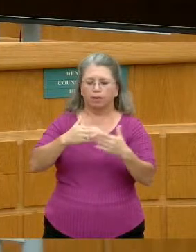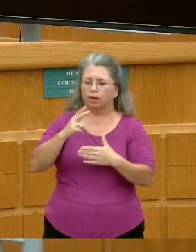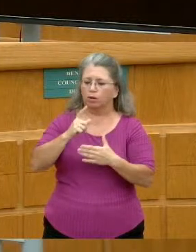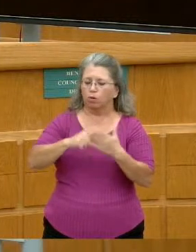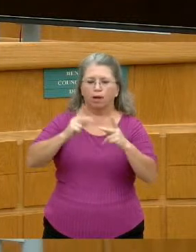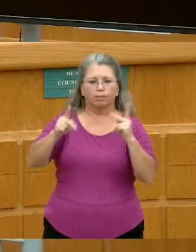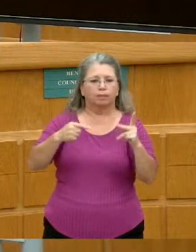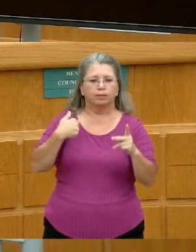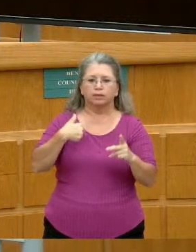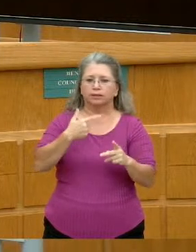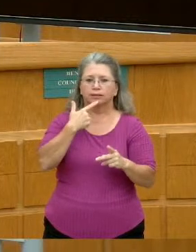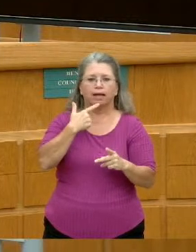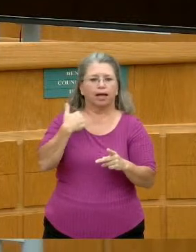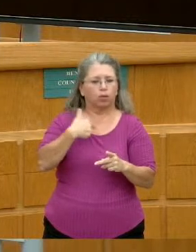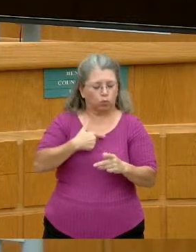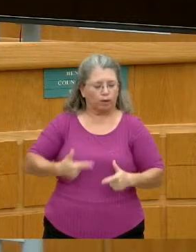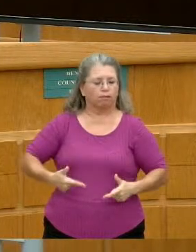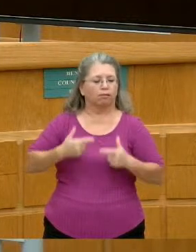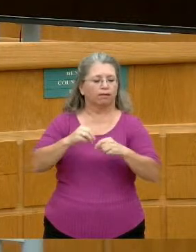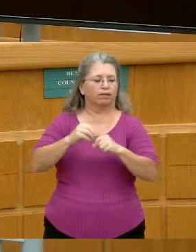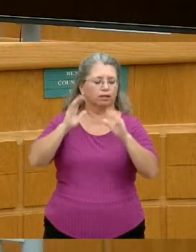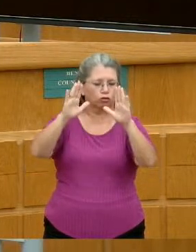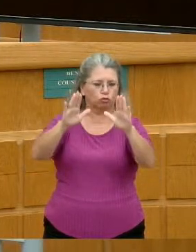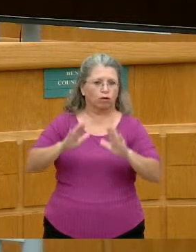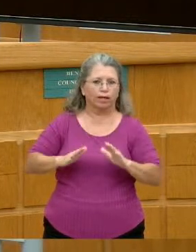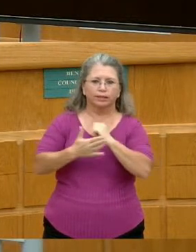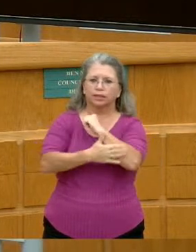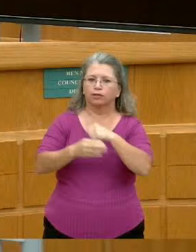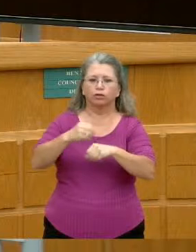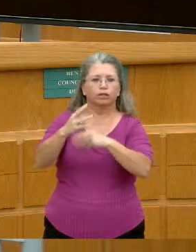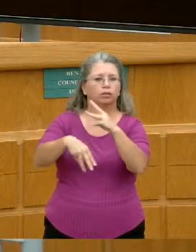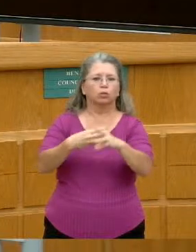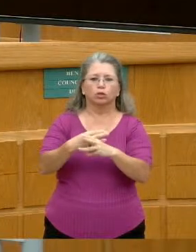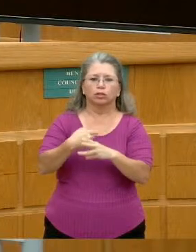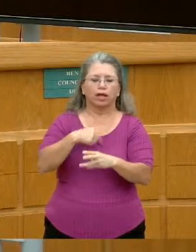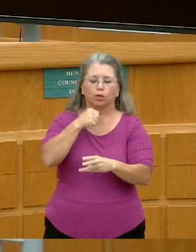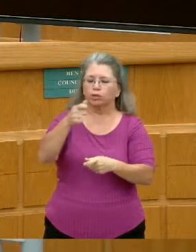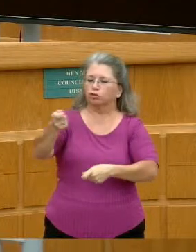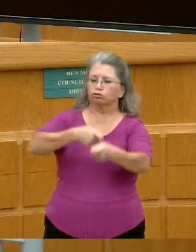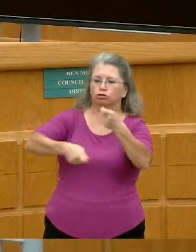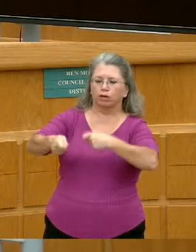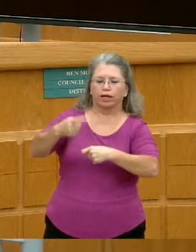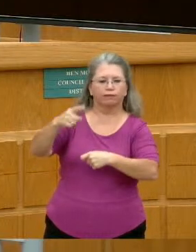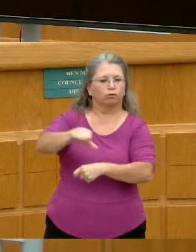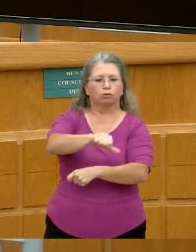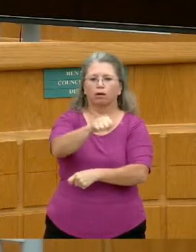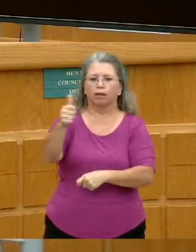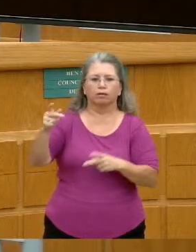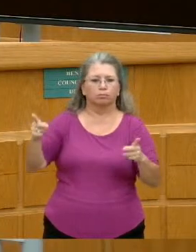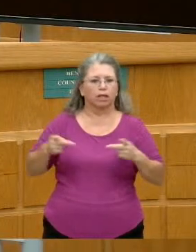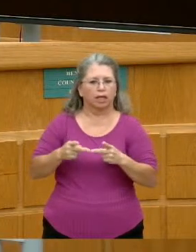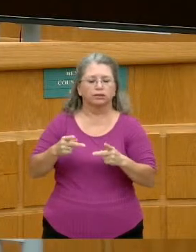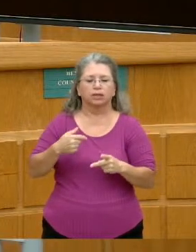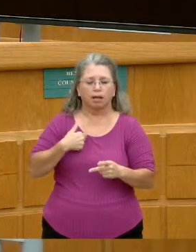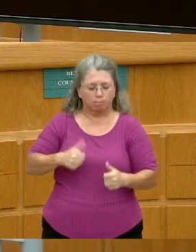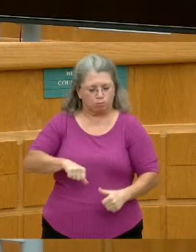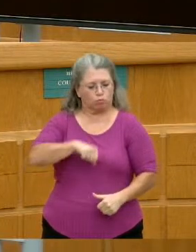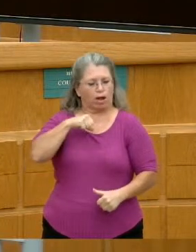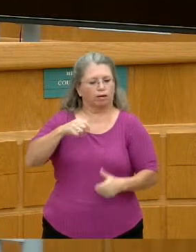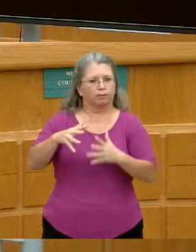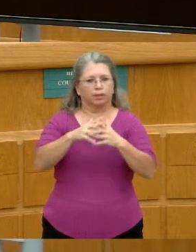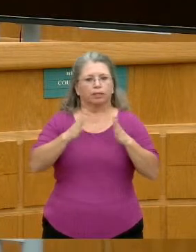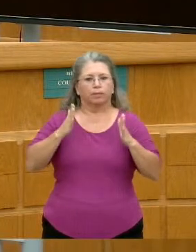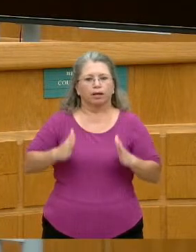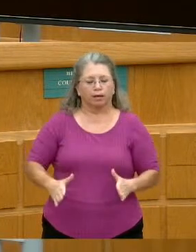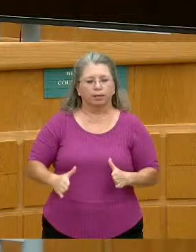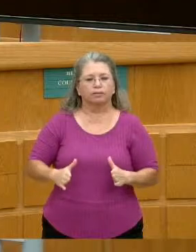we live in the greatest country in the world, and I wouldn't trade it for any place else. And I'm proud to be an American, and